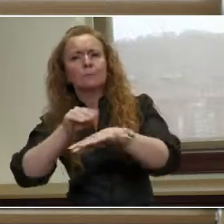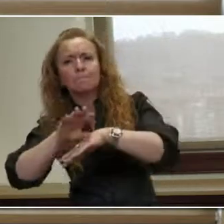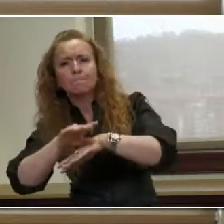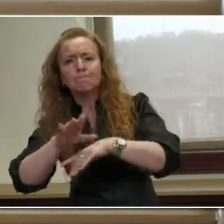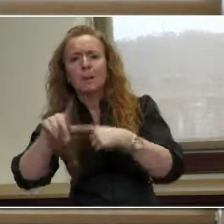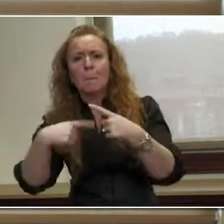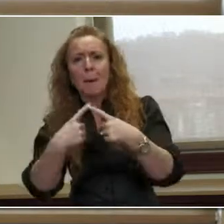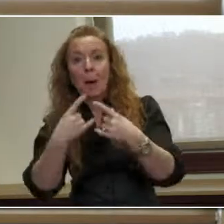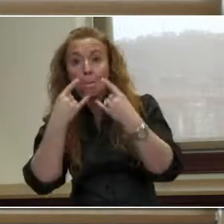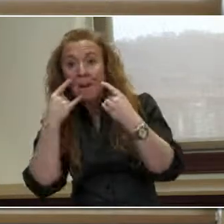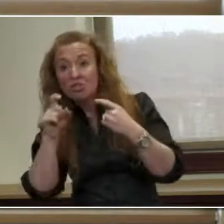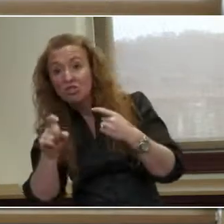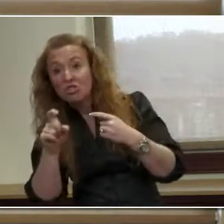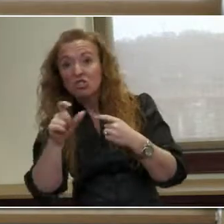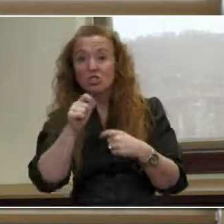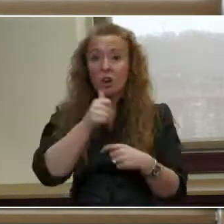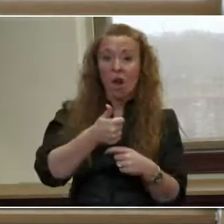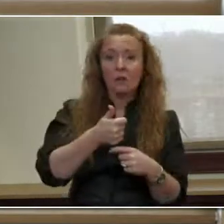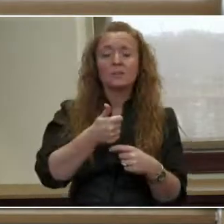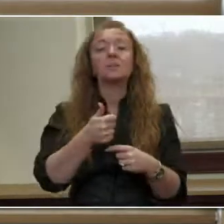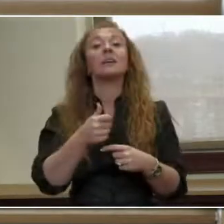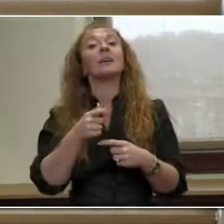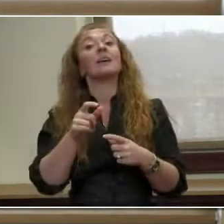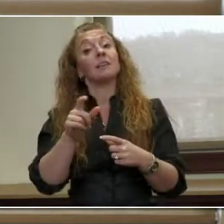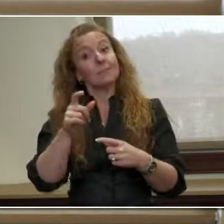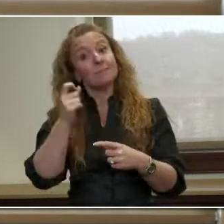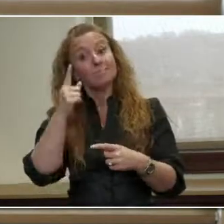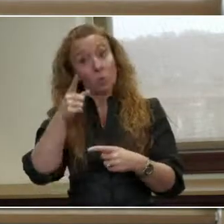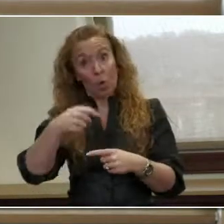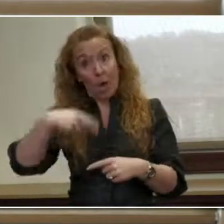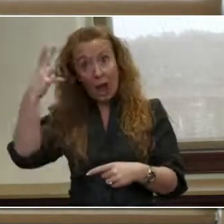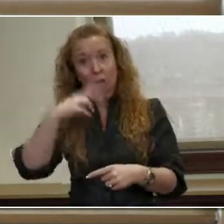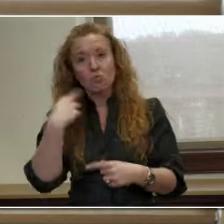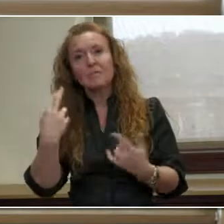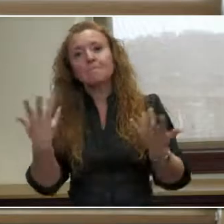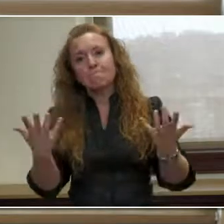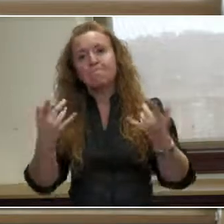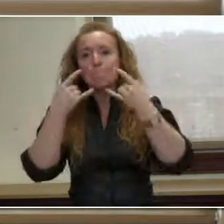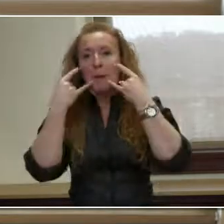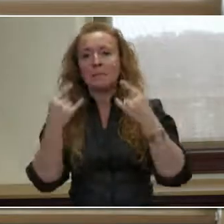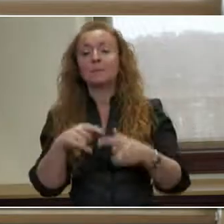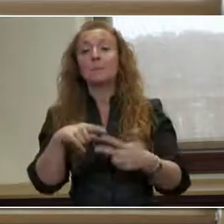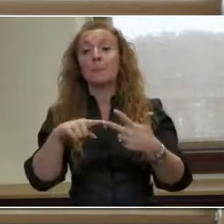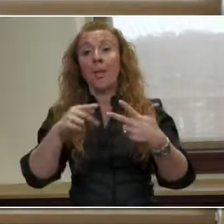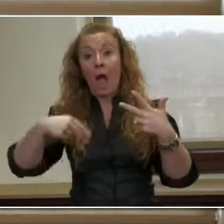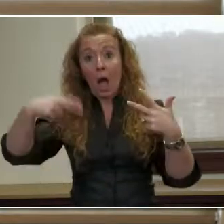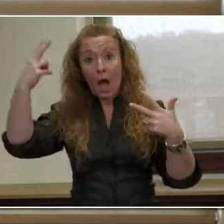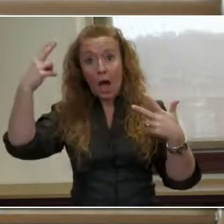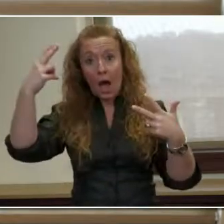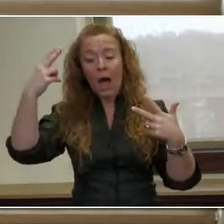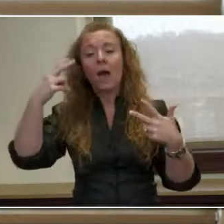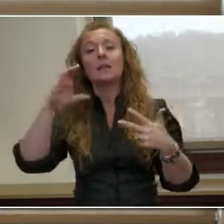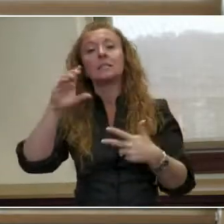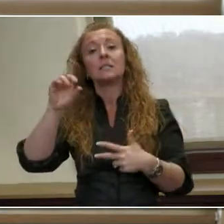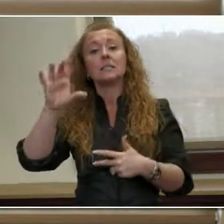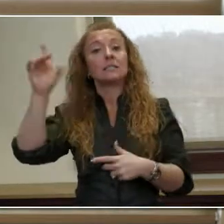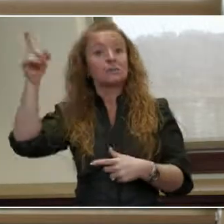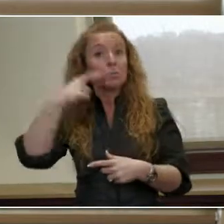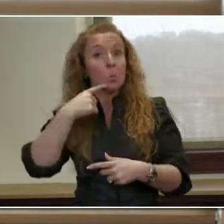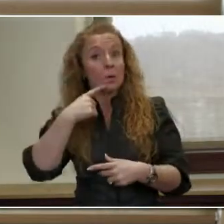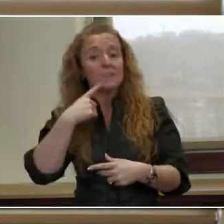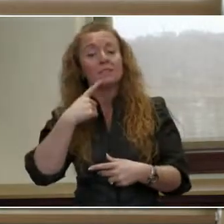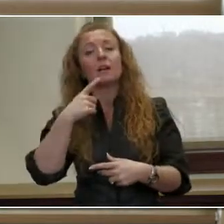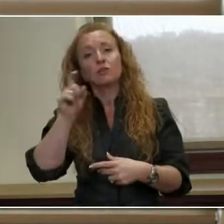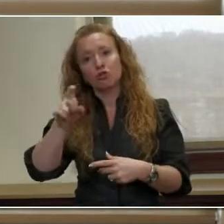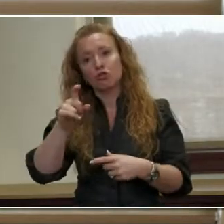mask, especially if you are a potentially increased risk. When in the high level, the CDC recommends you wear a mask in